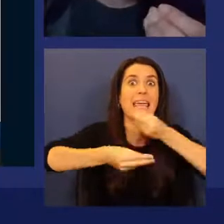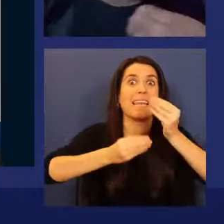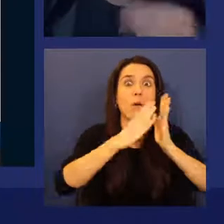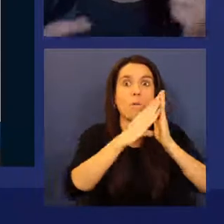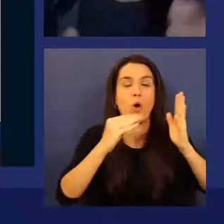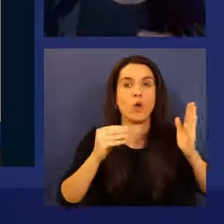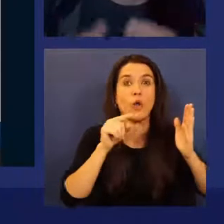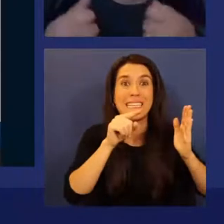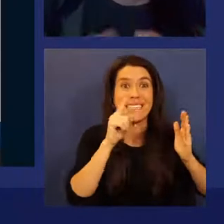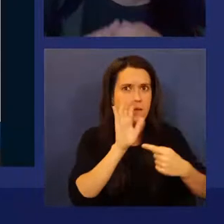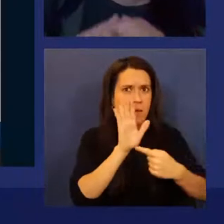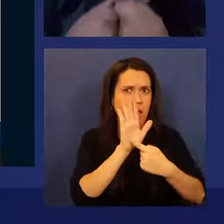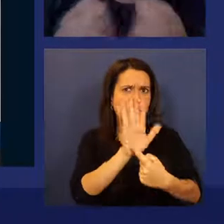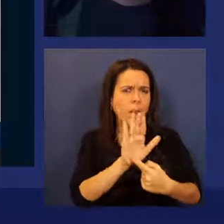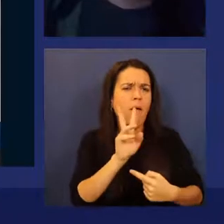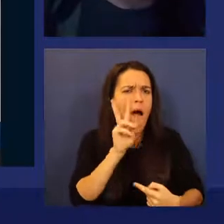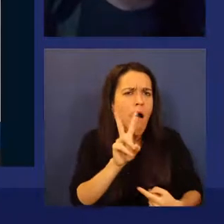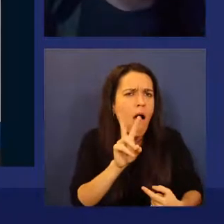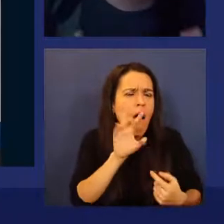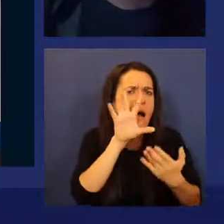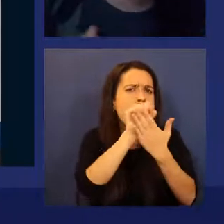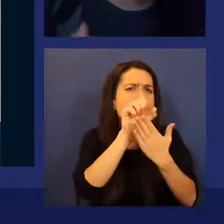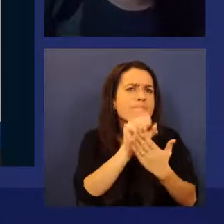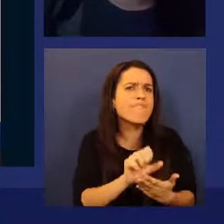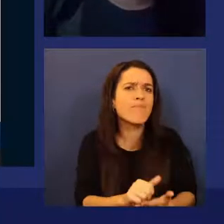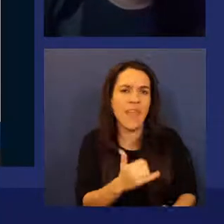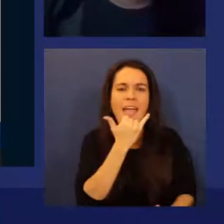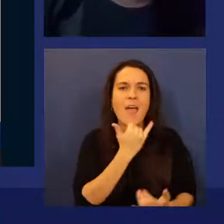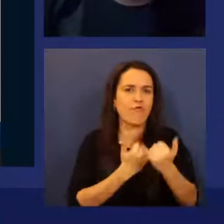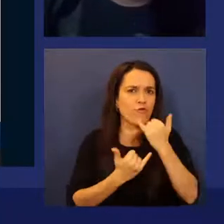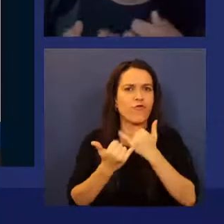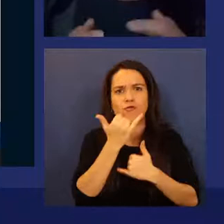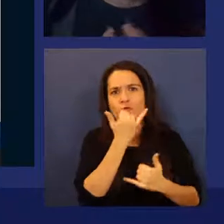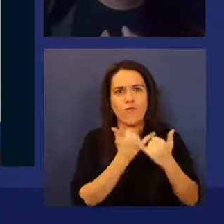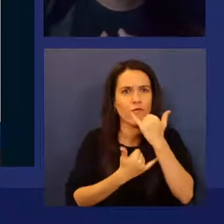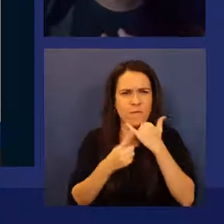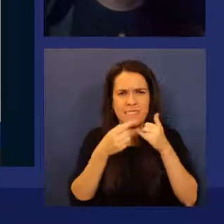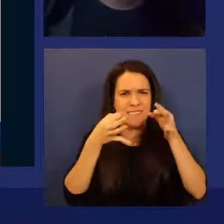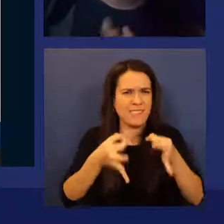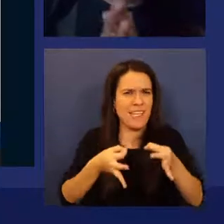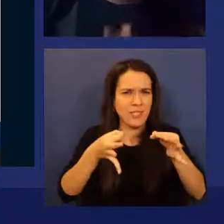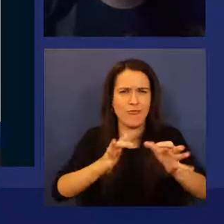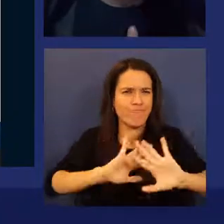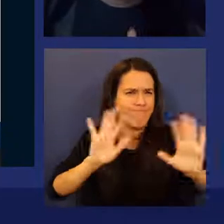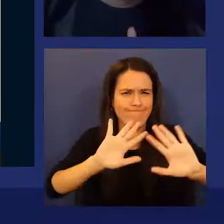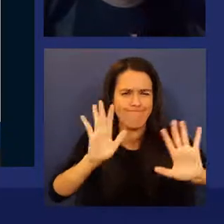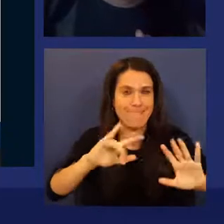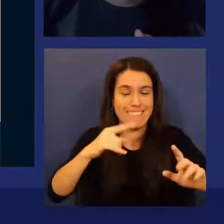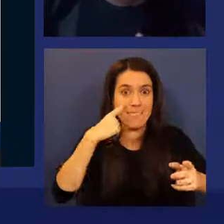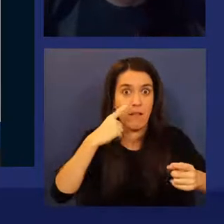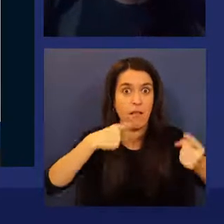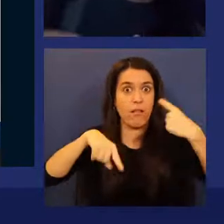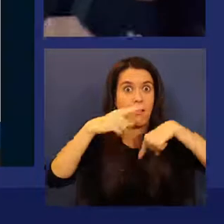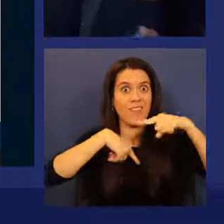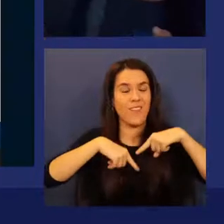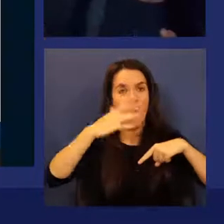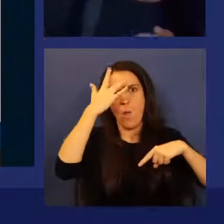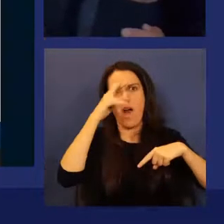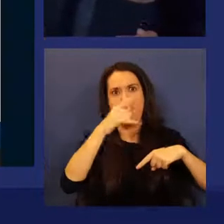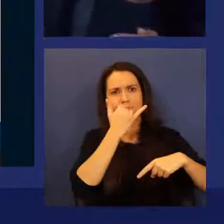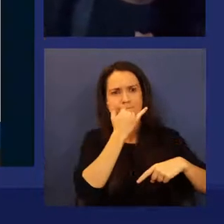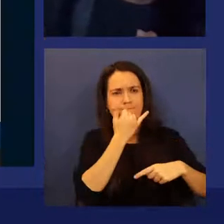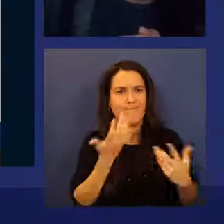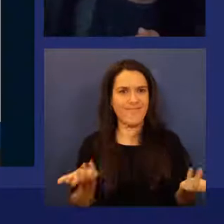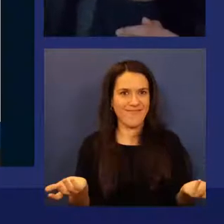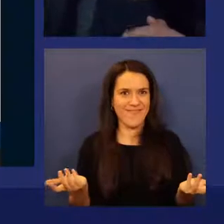these examples, identify where the errors are within these decisions, and find out why that error exists, right? Like,